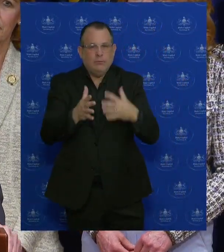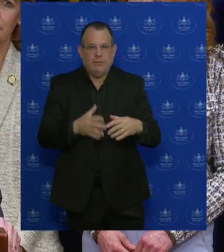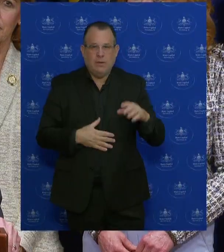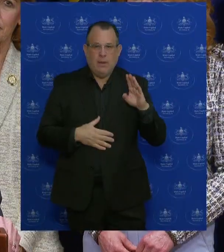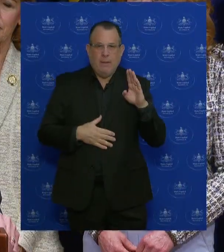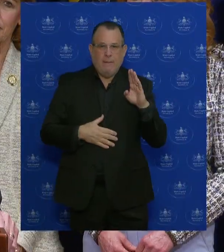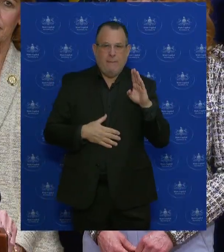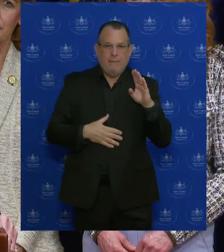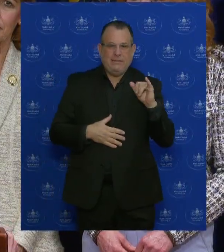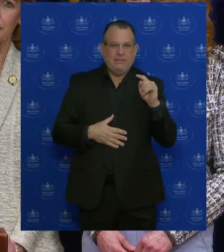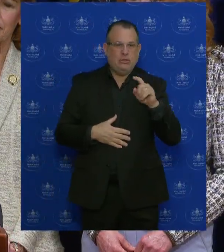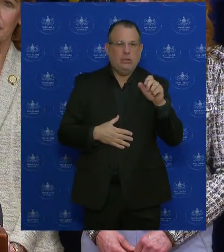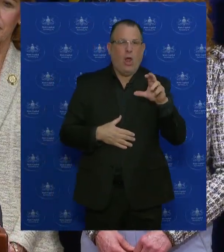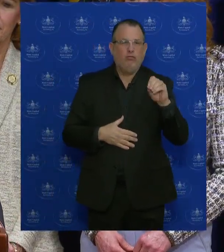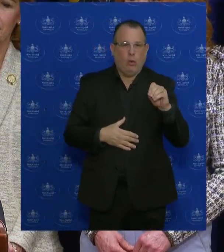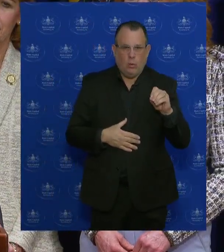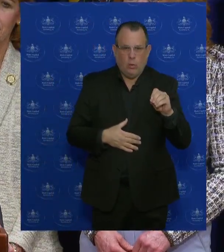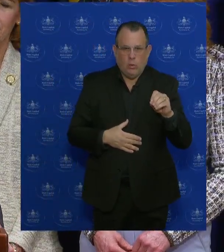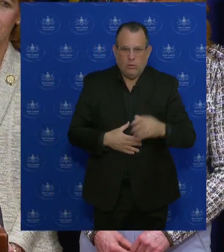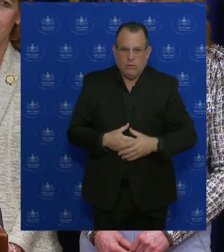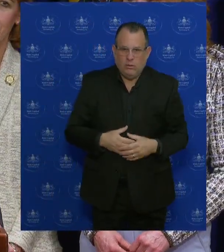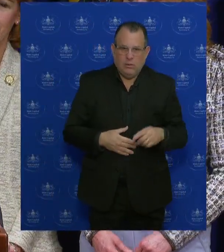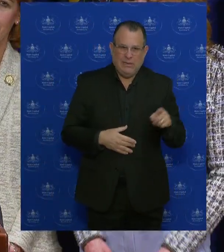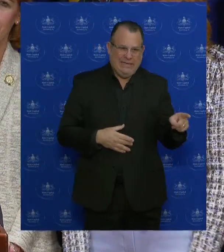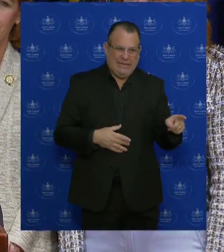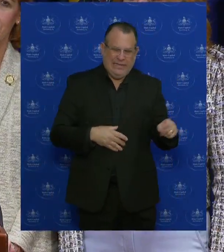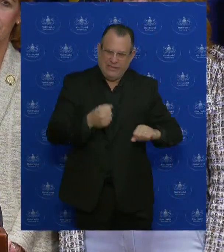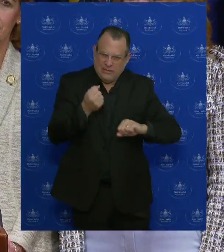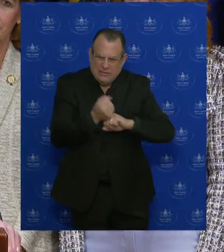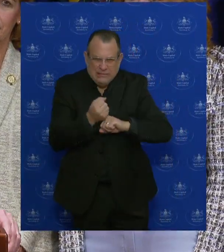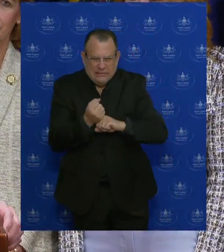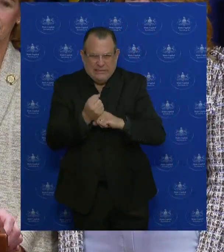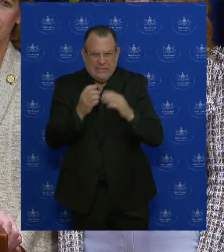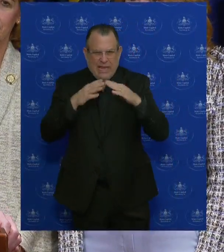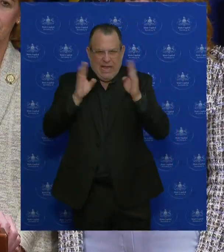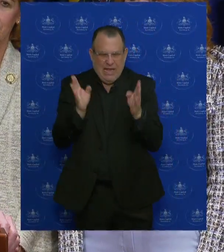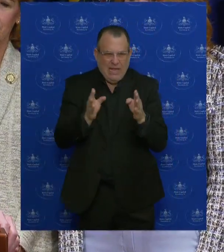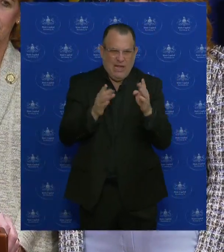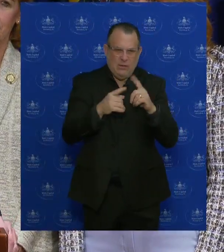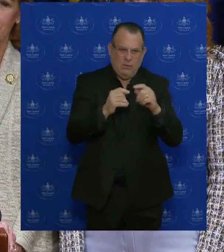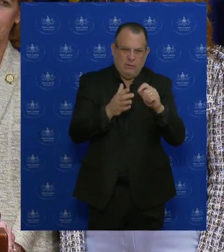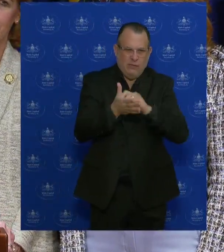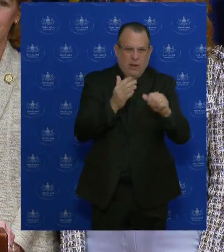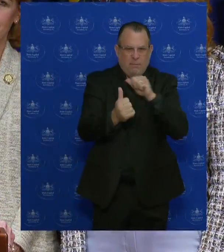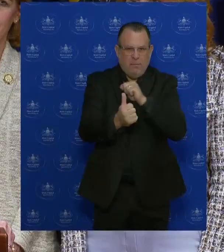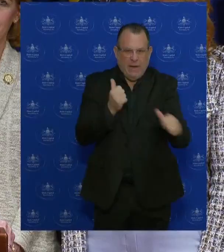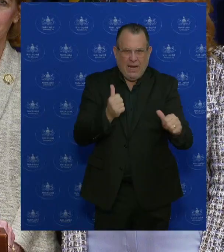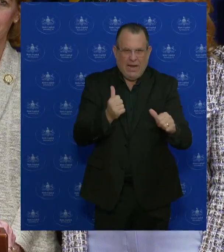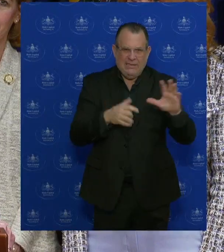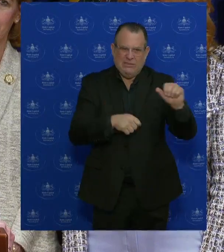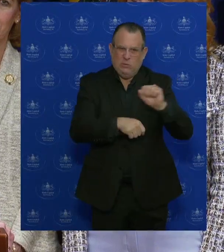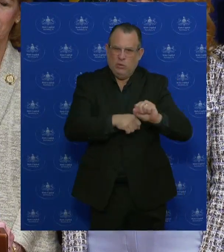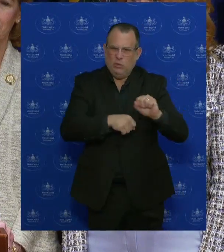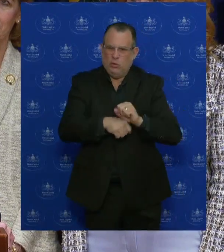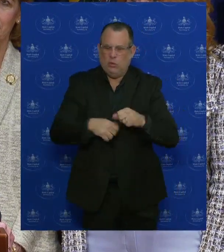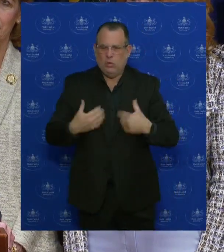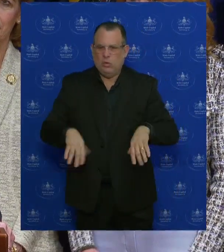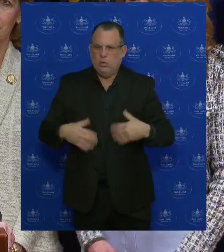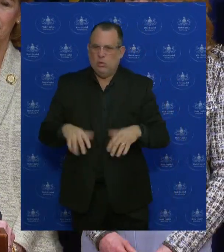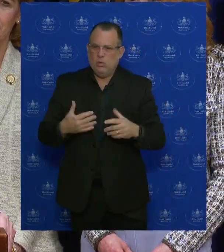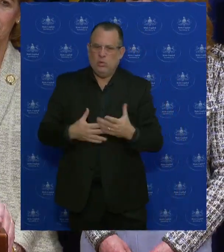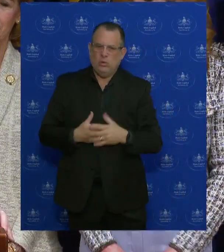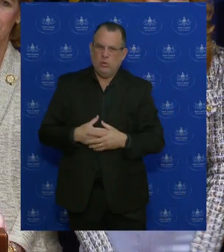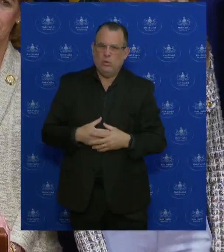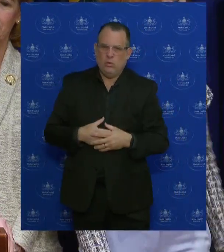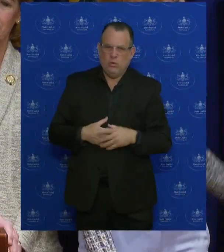the legislation and championed it to passage in the House. His hard work and support were essential to bringing Pennsylvania Money Match